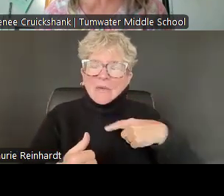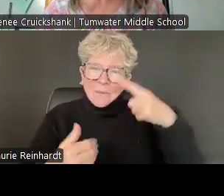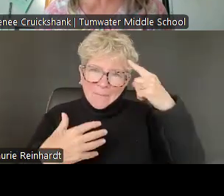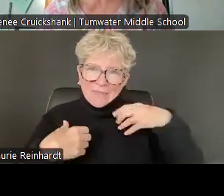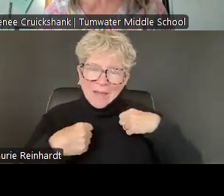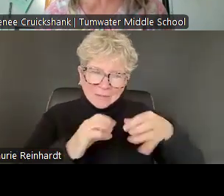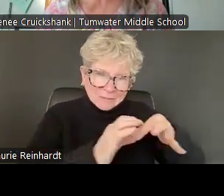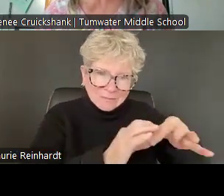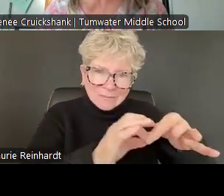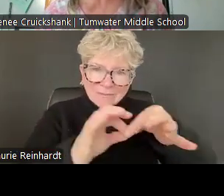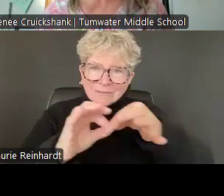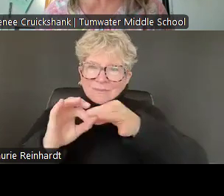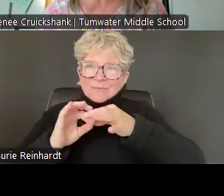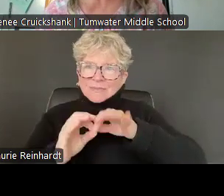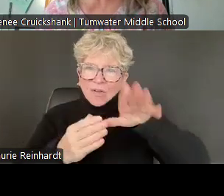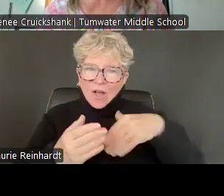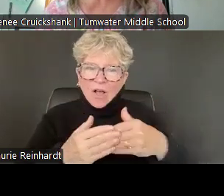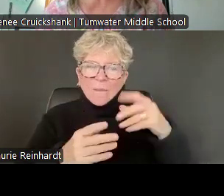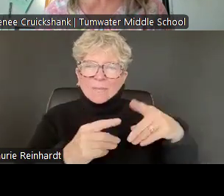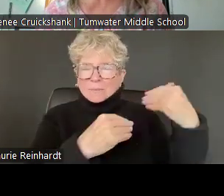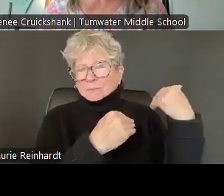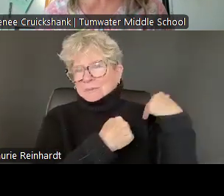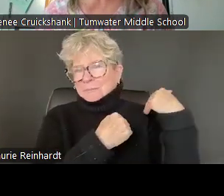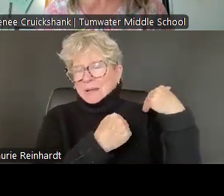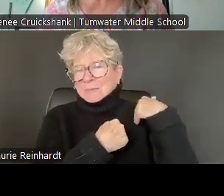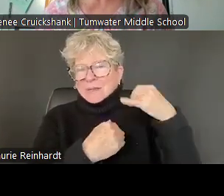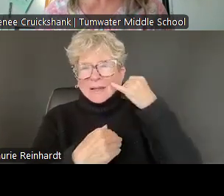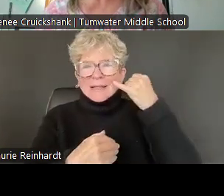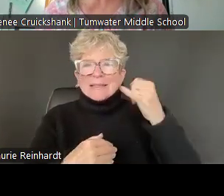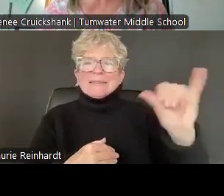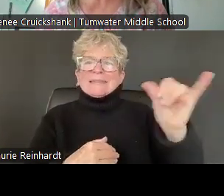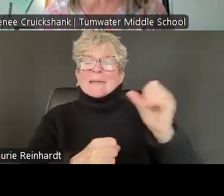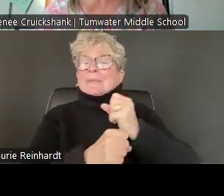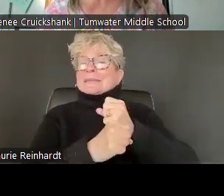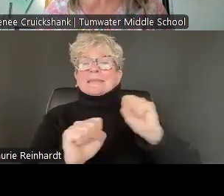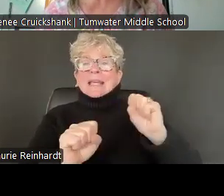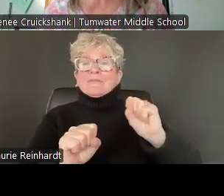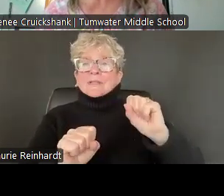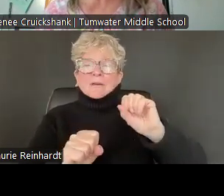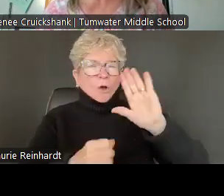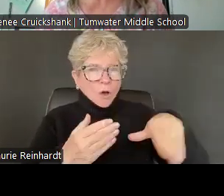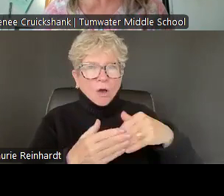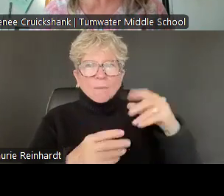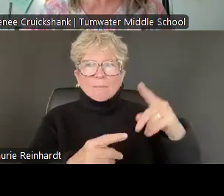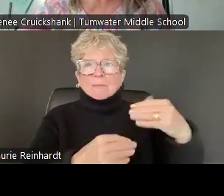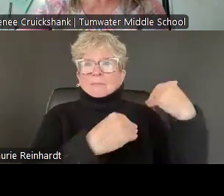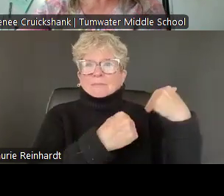and it's everyone's responsibility, just like safety is everyone's responsibility.